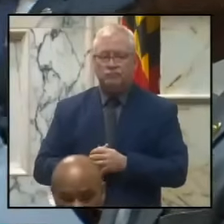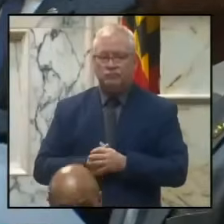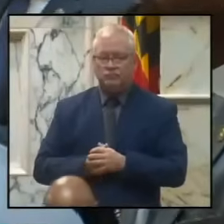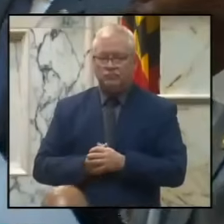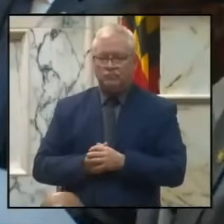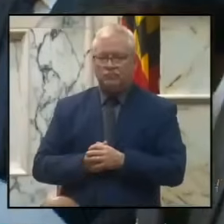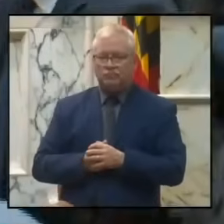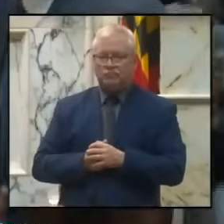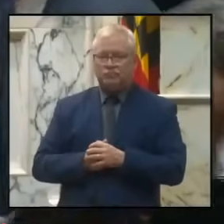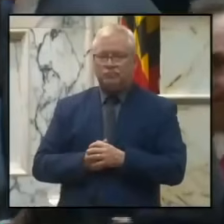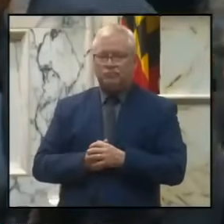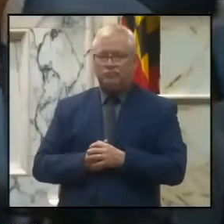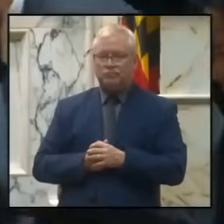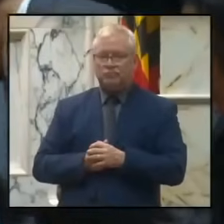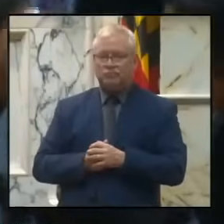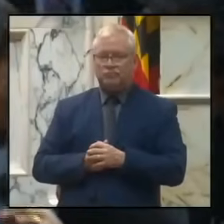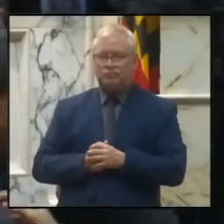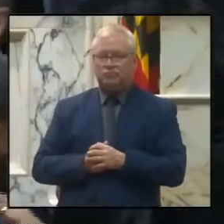I strongly